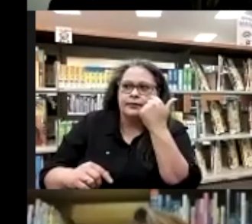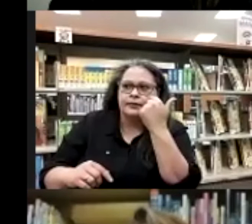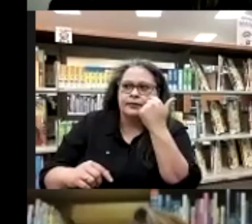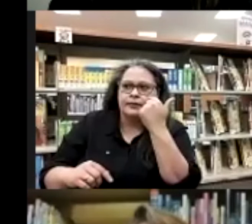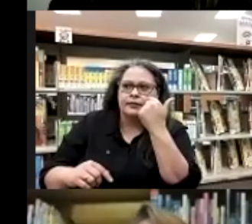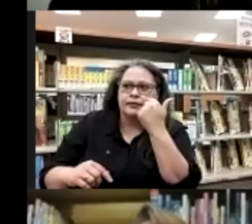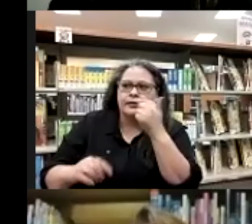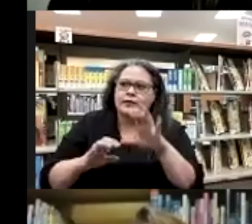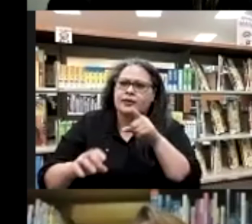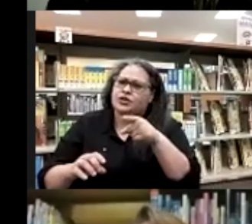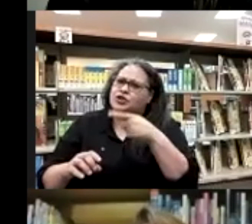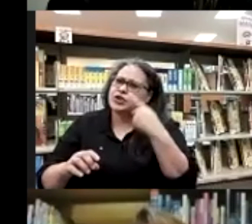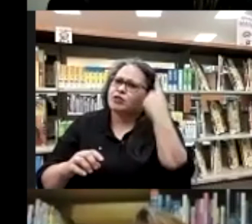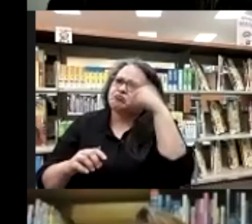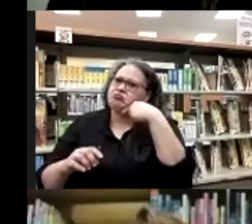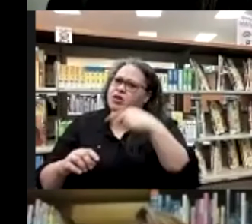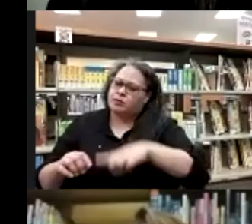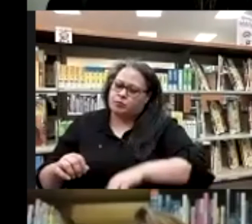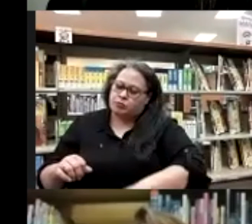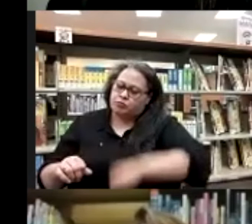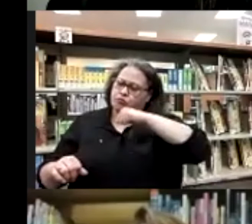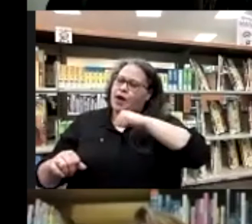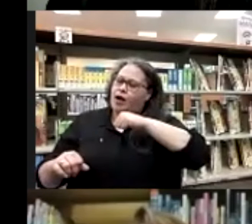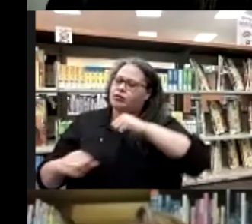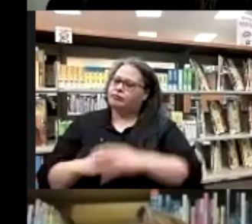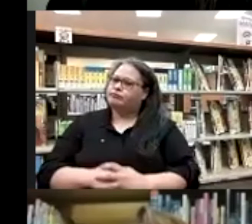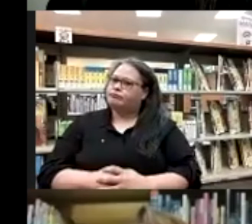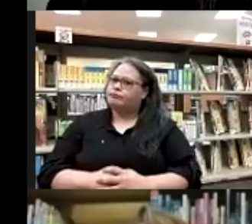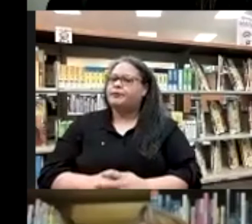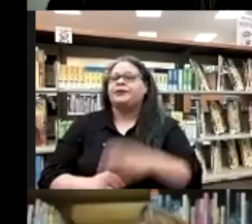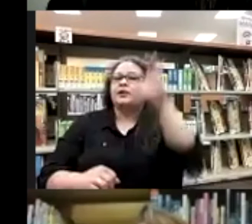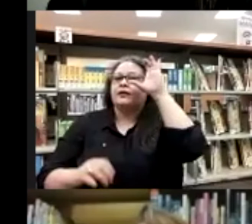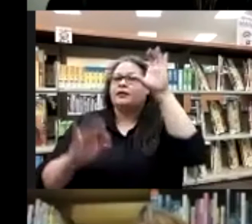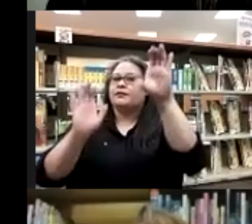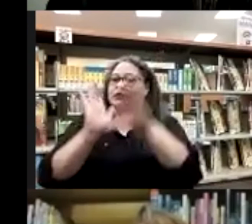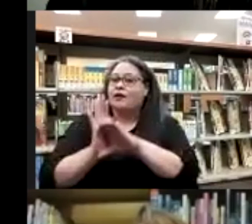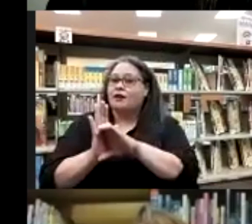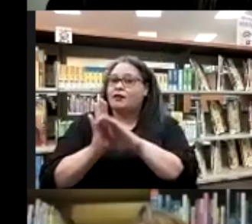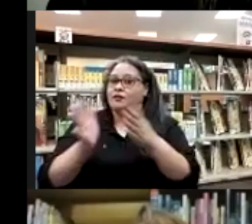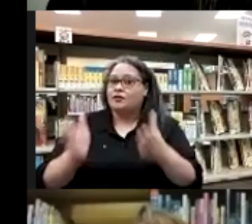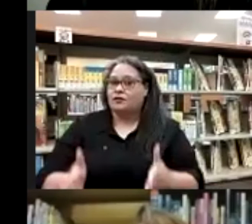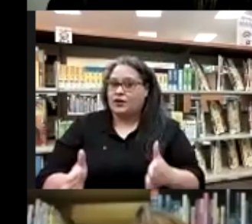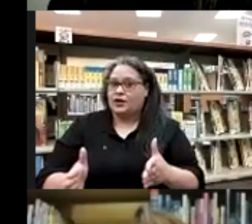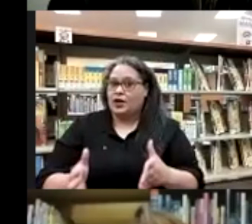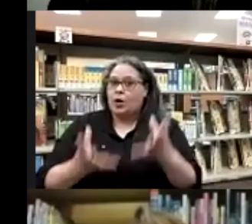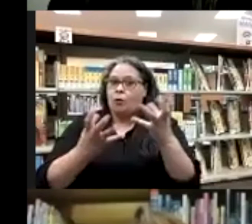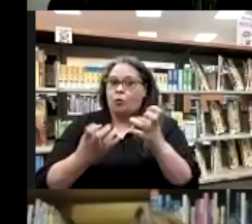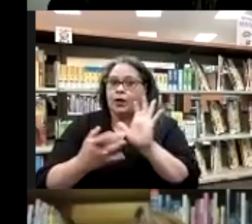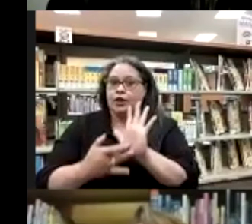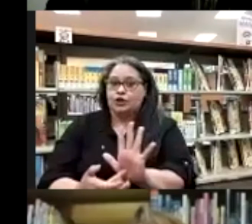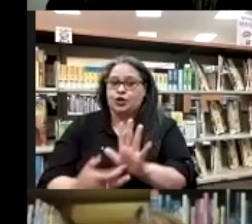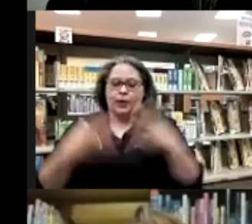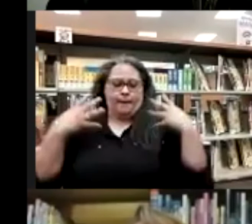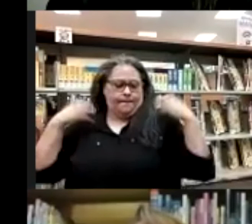proud? Well, the artist and photographer, Graciela Iturbide, wanted to show the power of